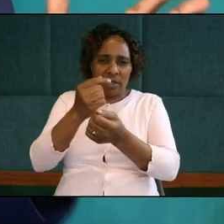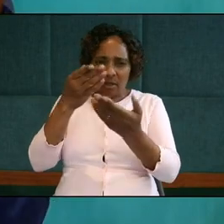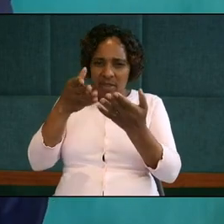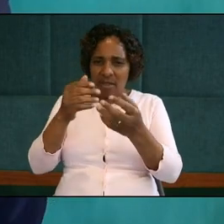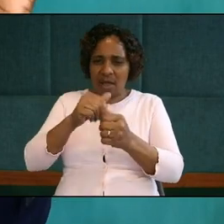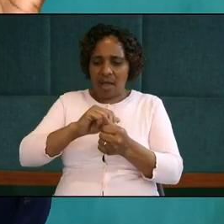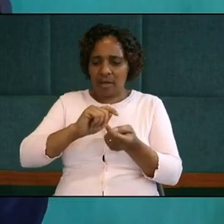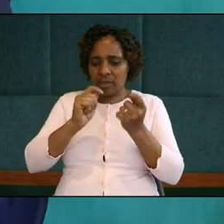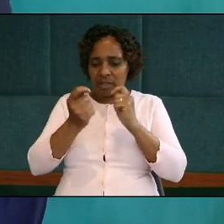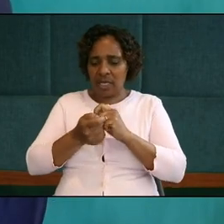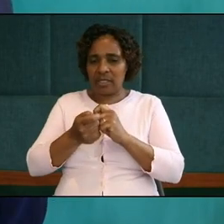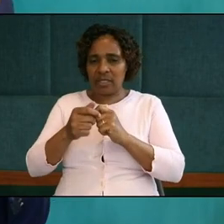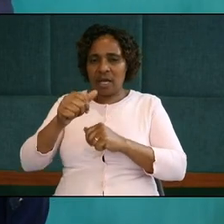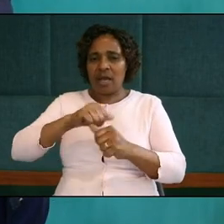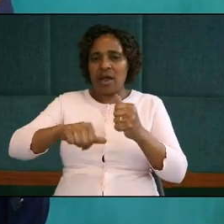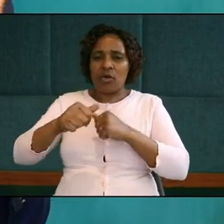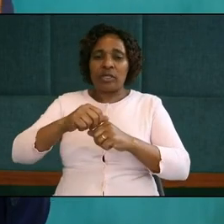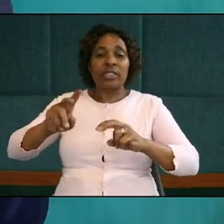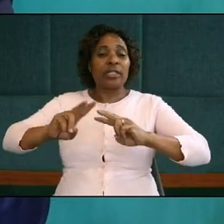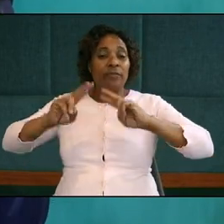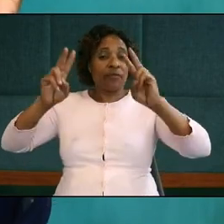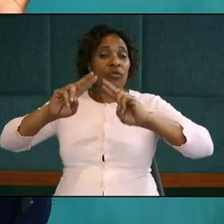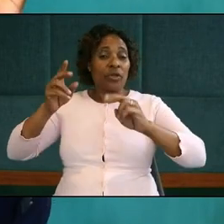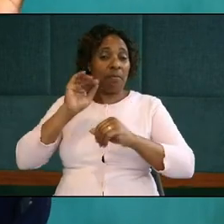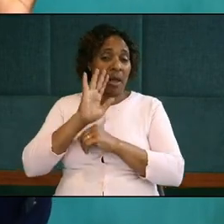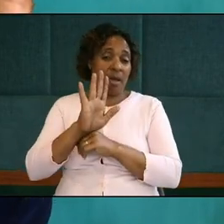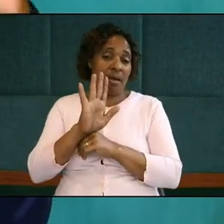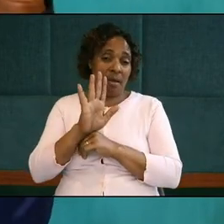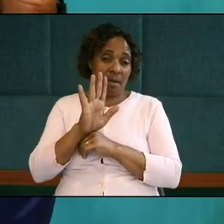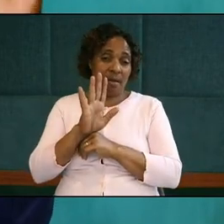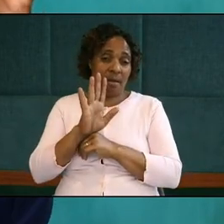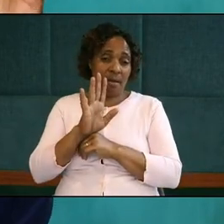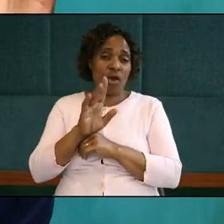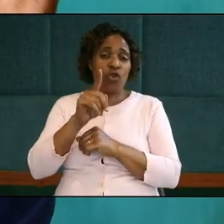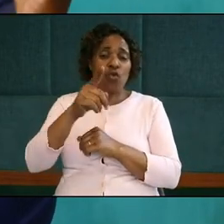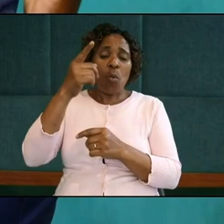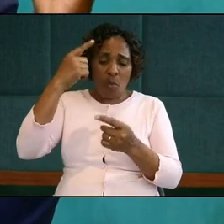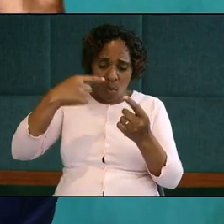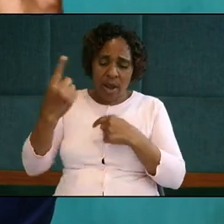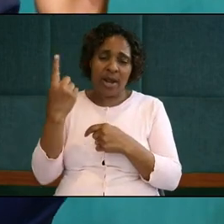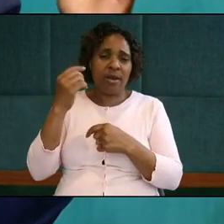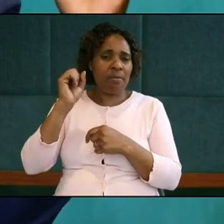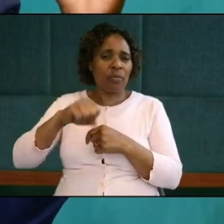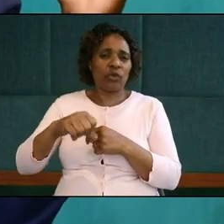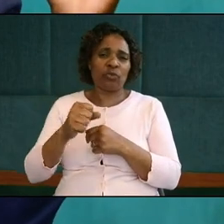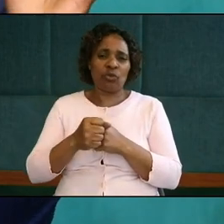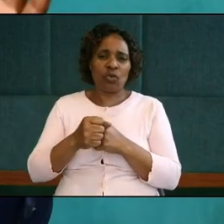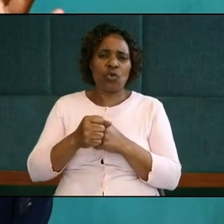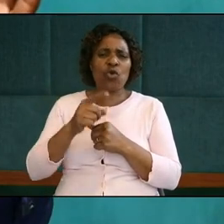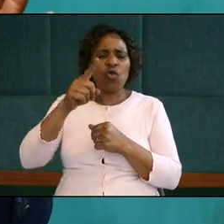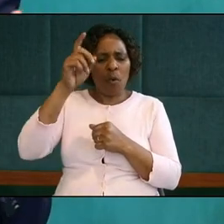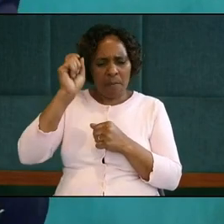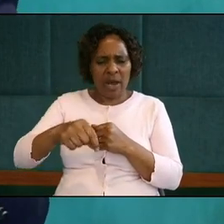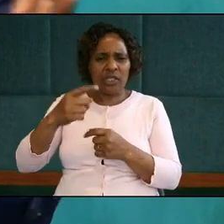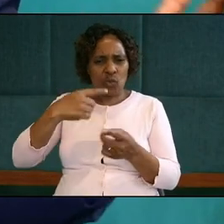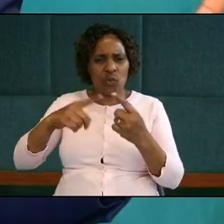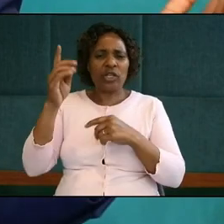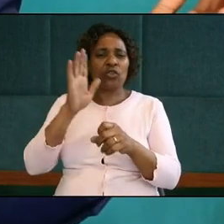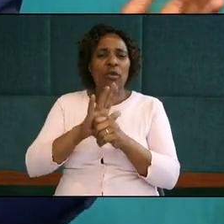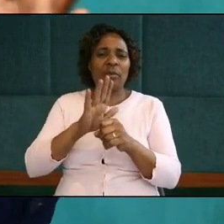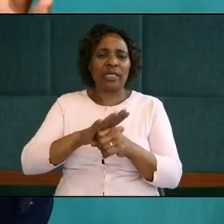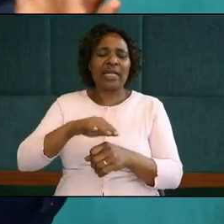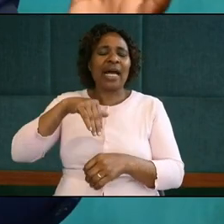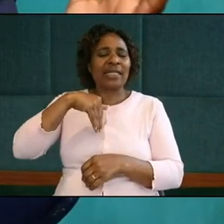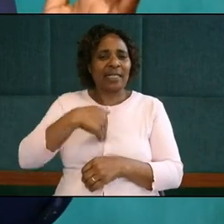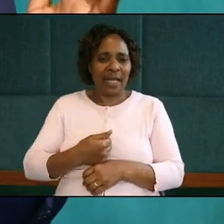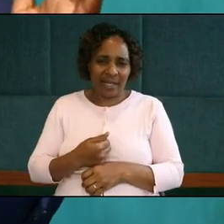around is essentially victory. Mm-hmm. Victory. You will win. to quote Donald Trump, you will win so much you'll get tired of